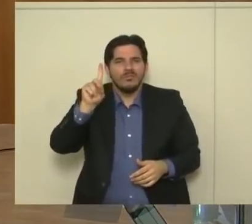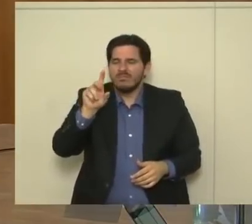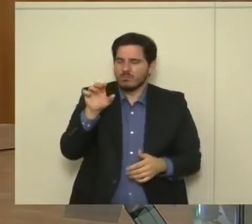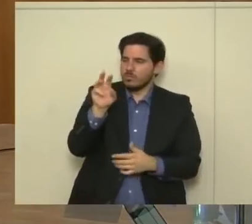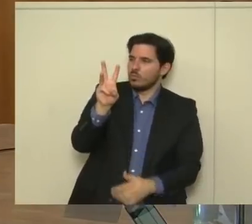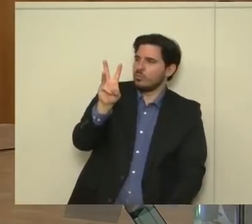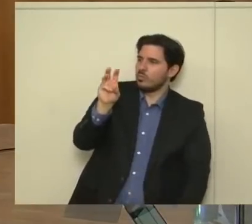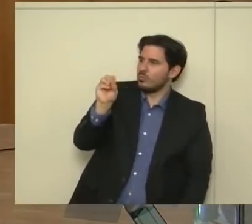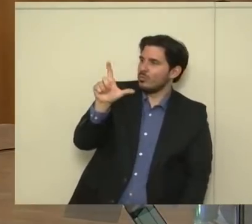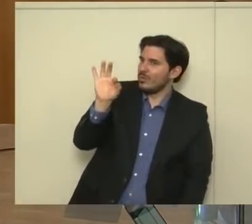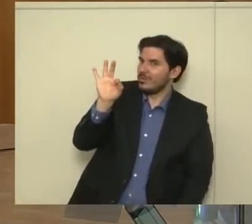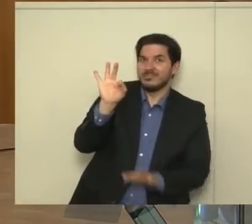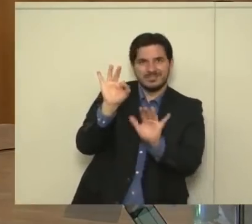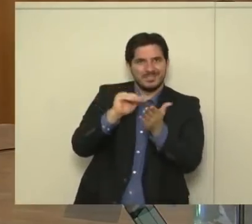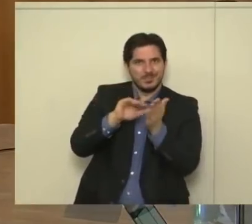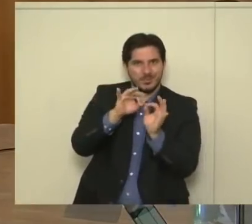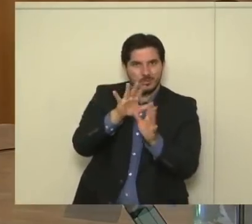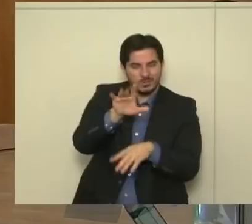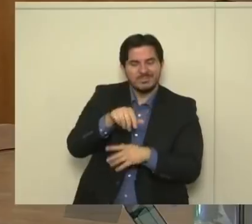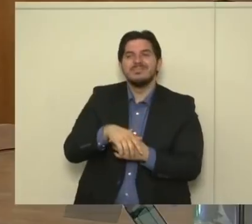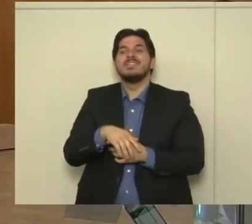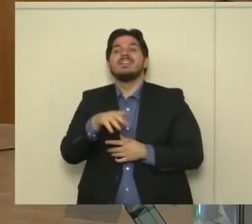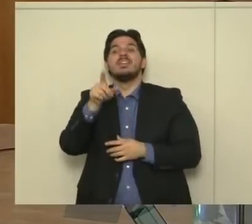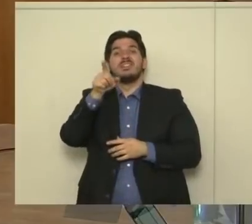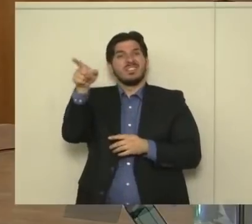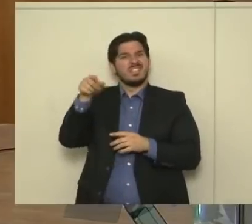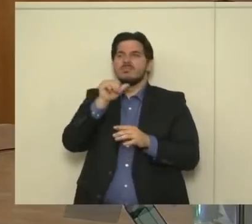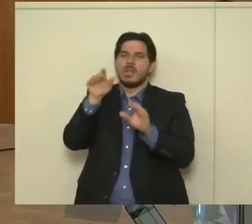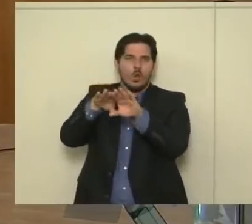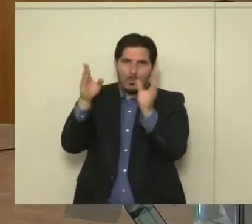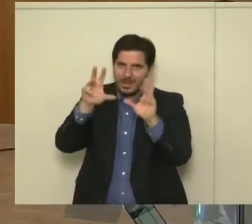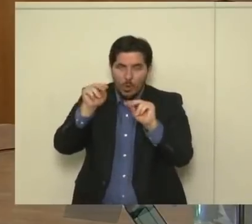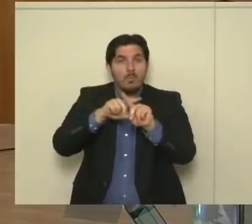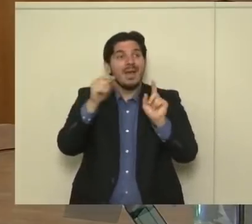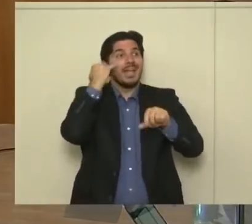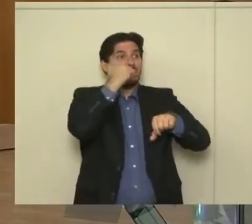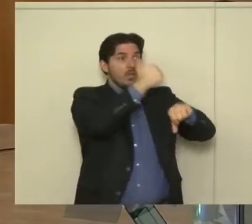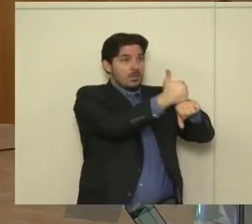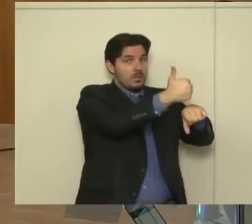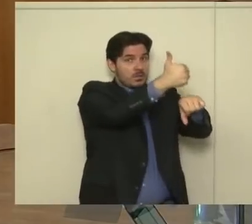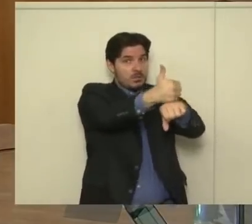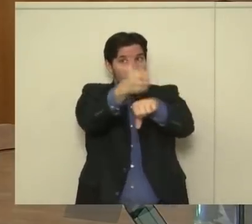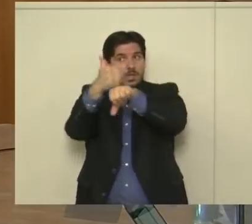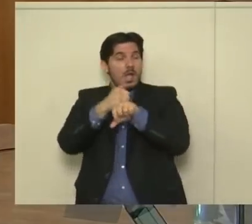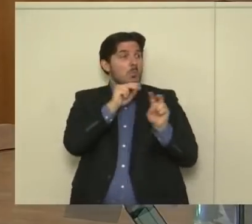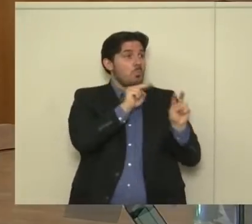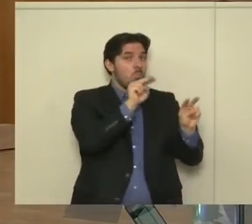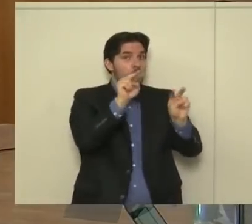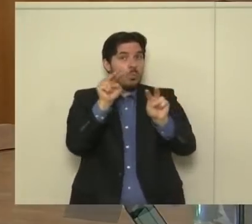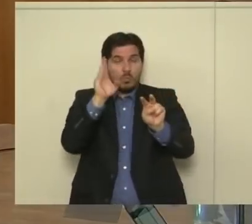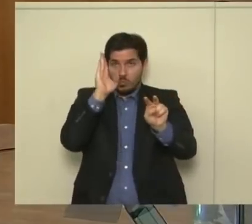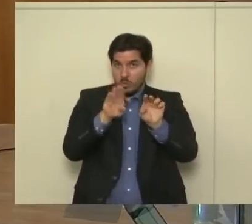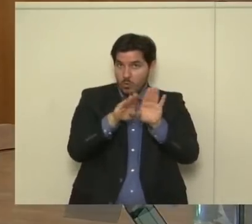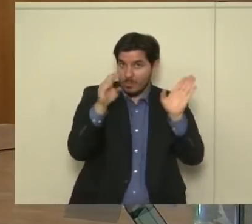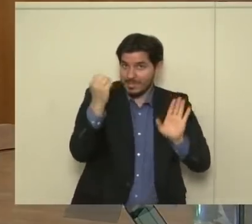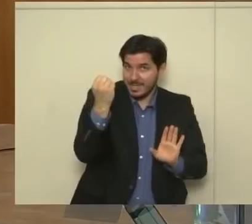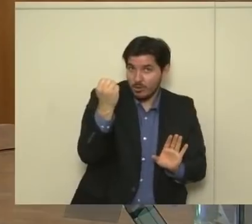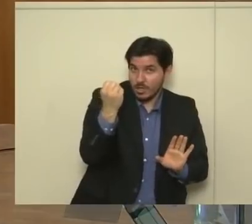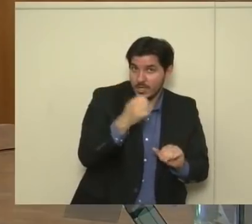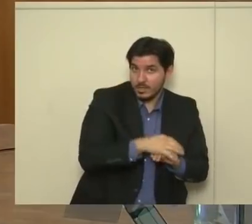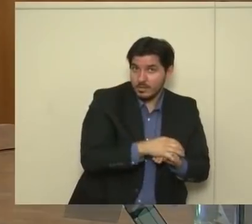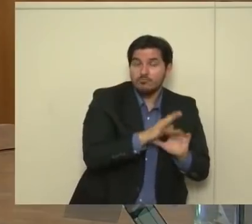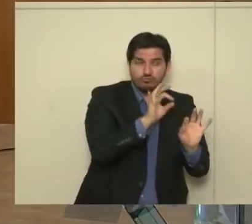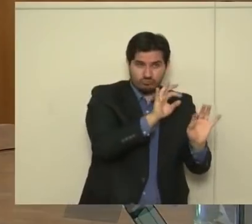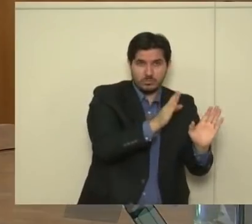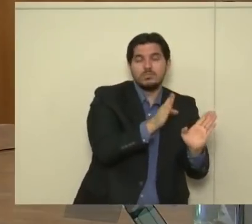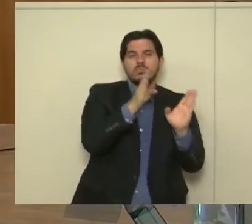this county-by-county scheme for giving the green light for in-class learning, is that